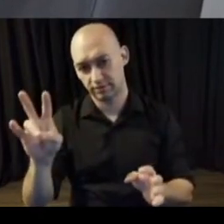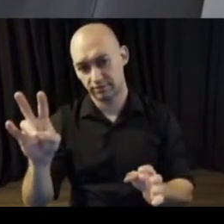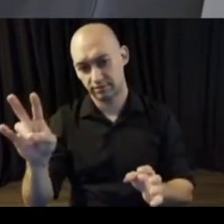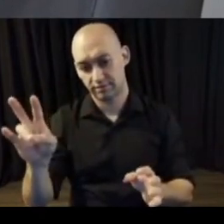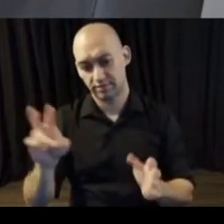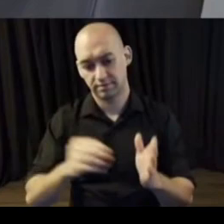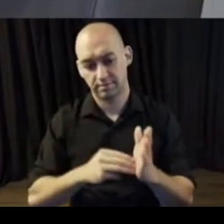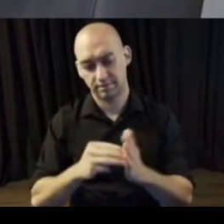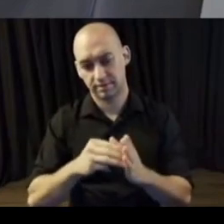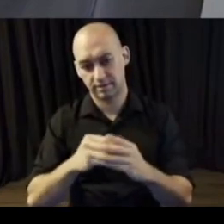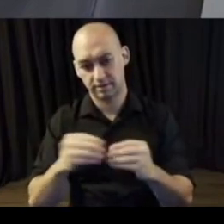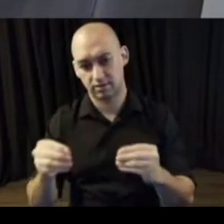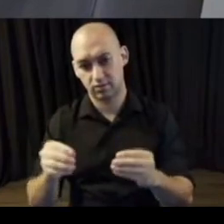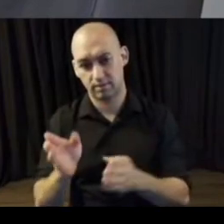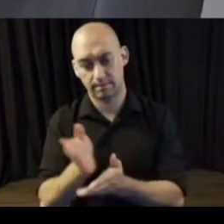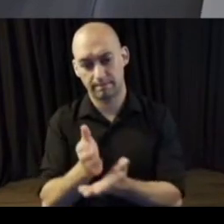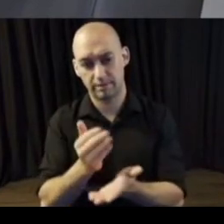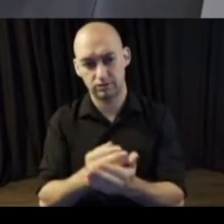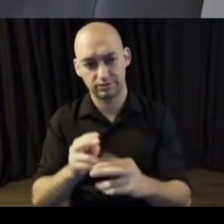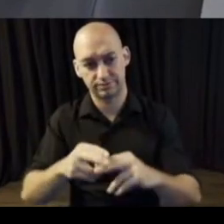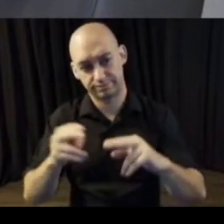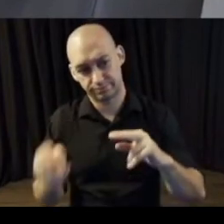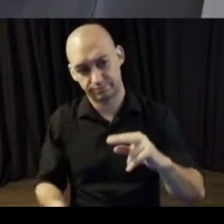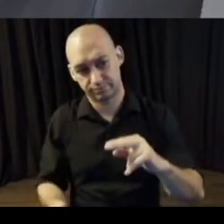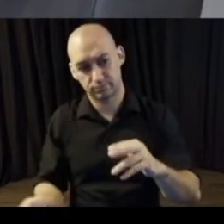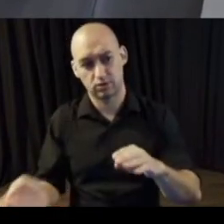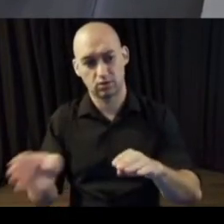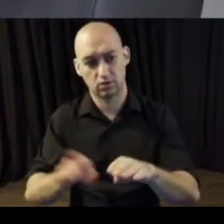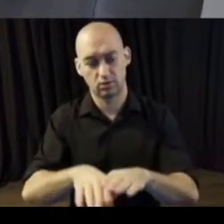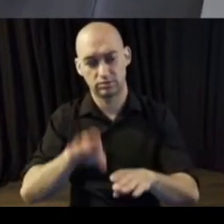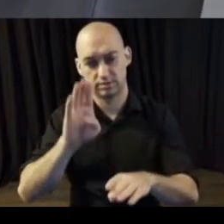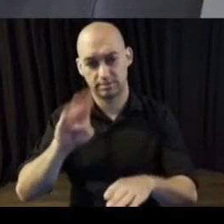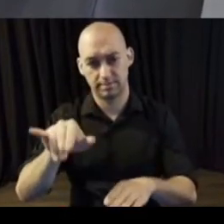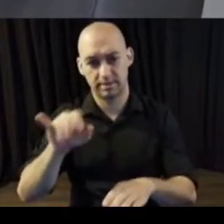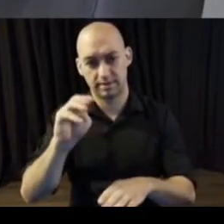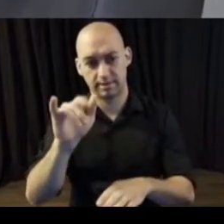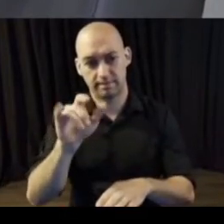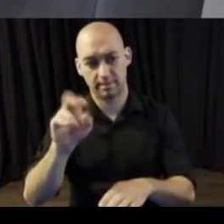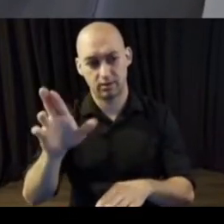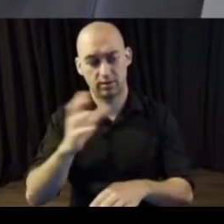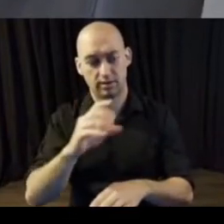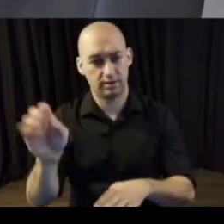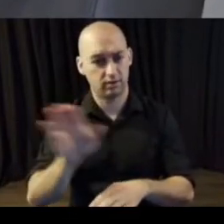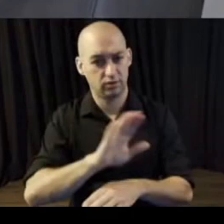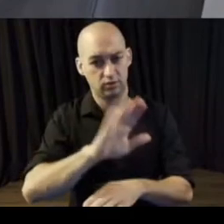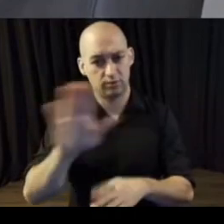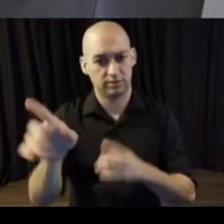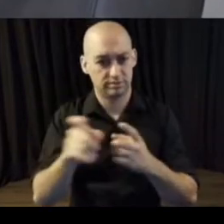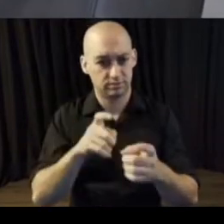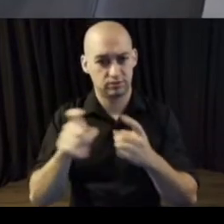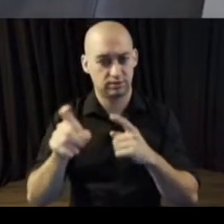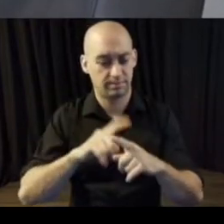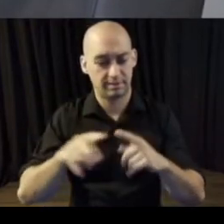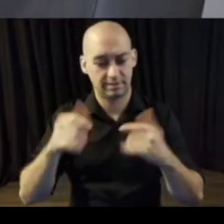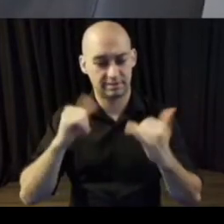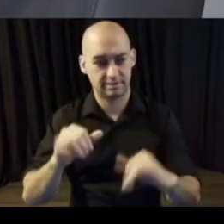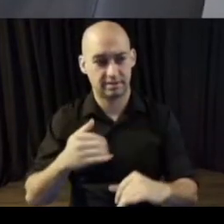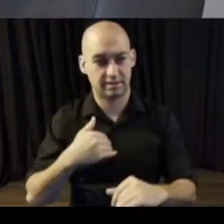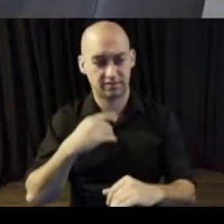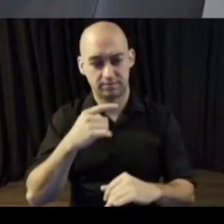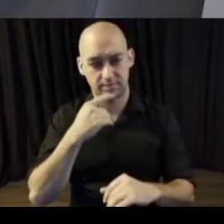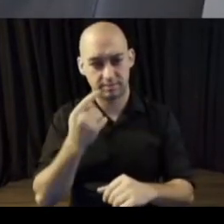$47 million budget shortfall that has been closed by the mayor and your administration, yet we still have this public safety shortfall